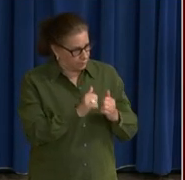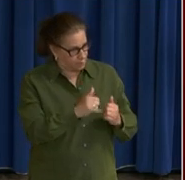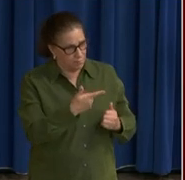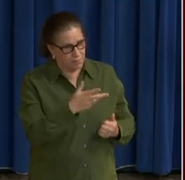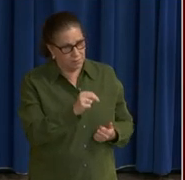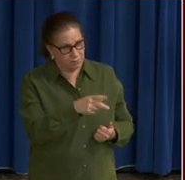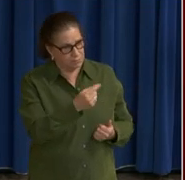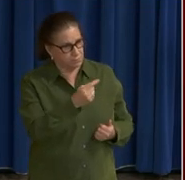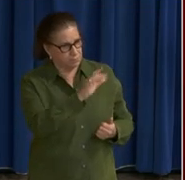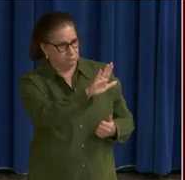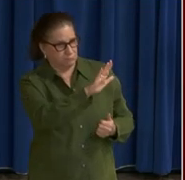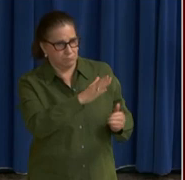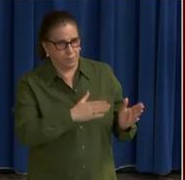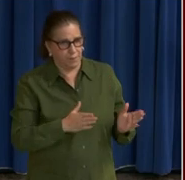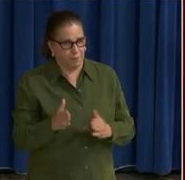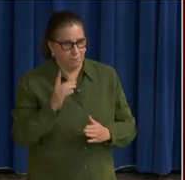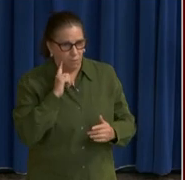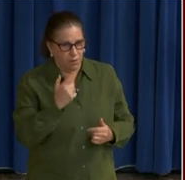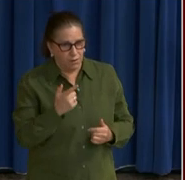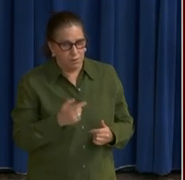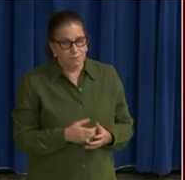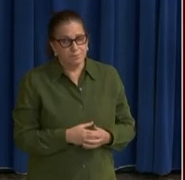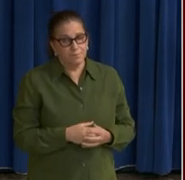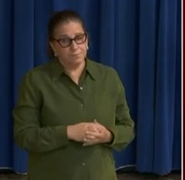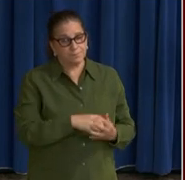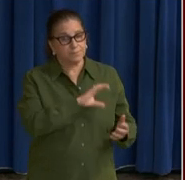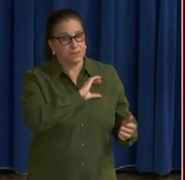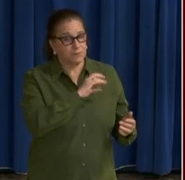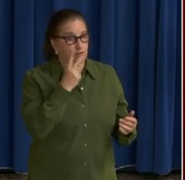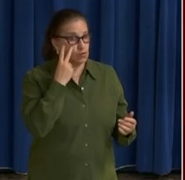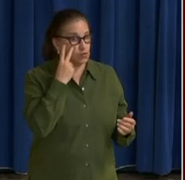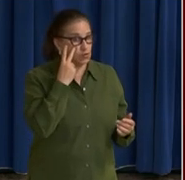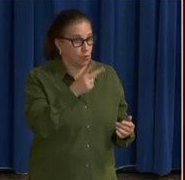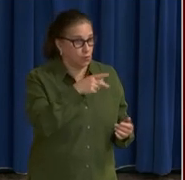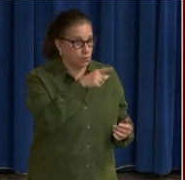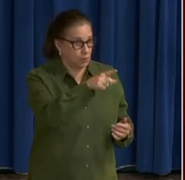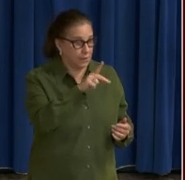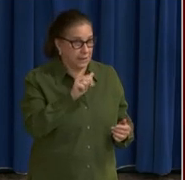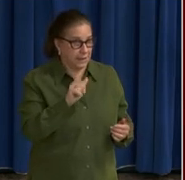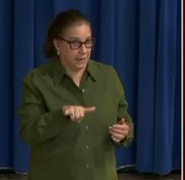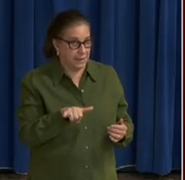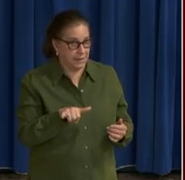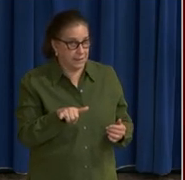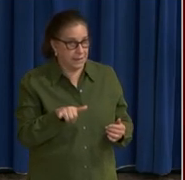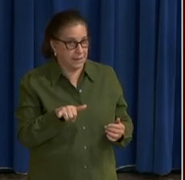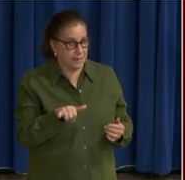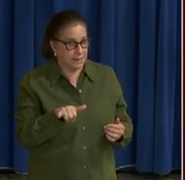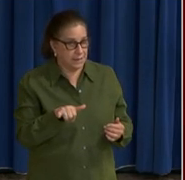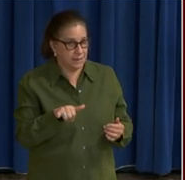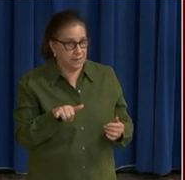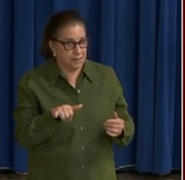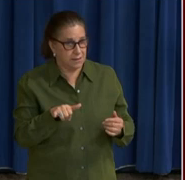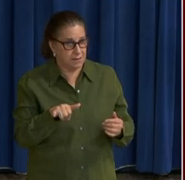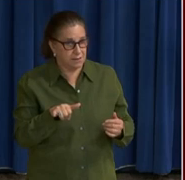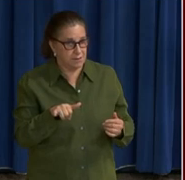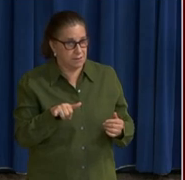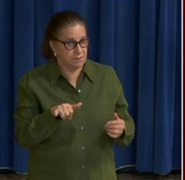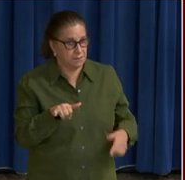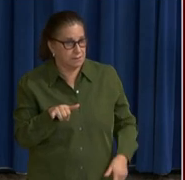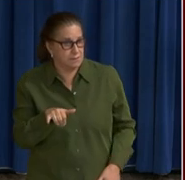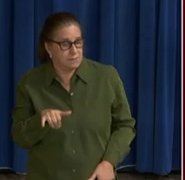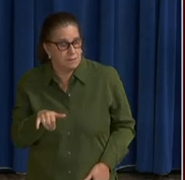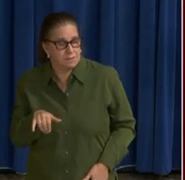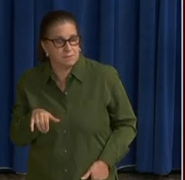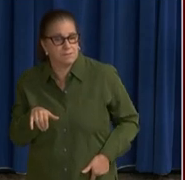and he indicated that he saw the suspect who was approaching him from the rear brandish a weapon when he